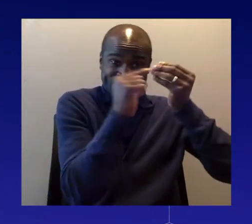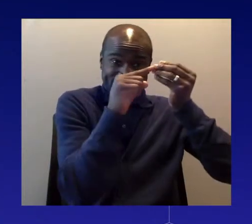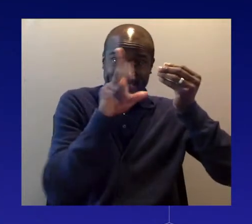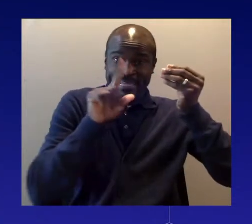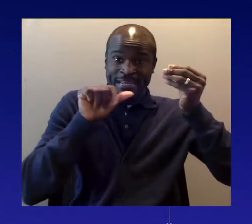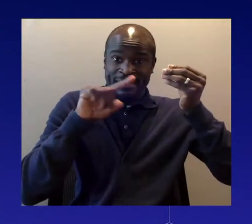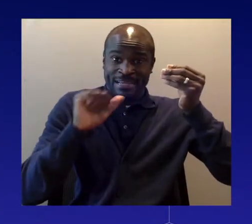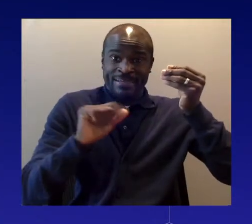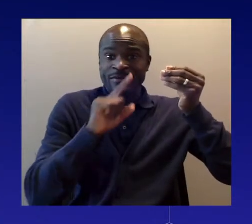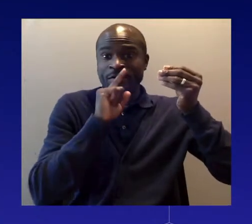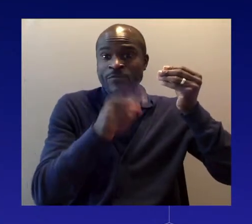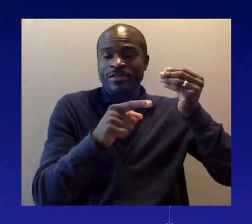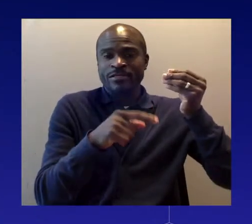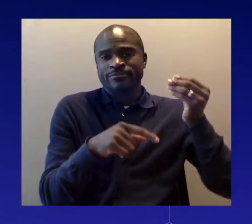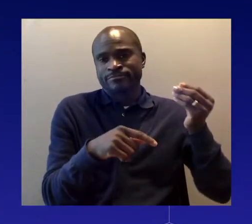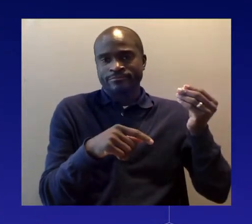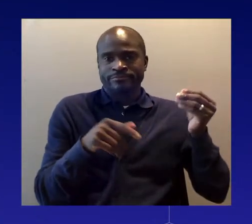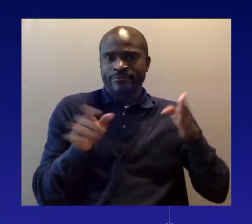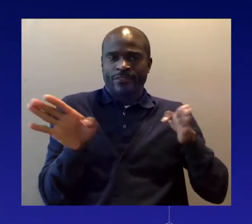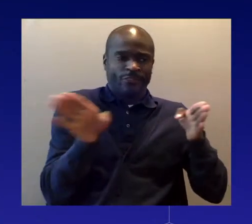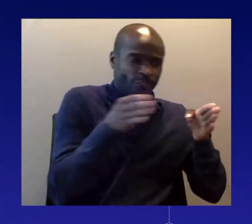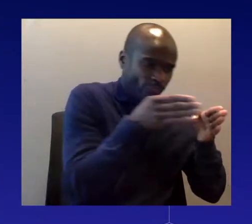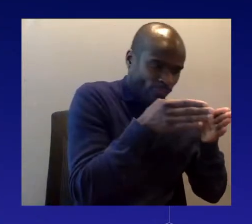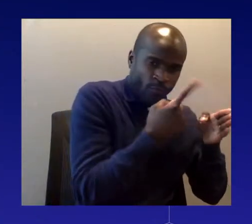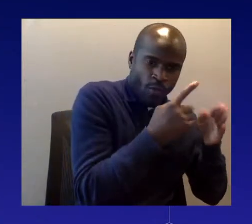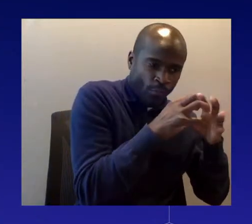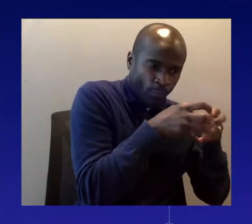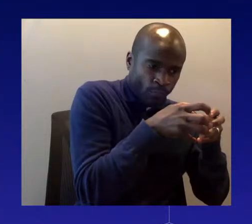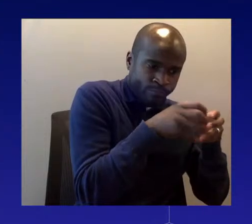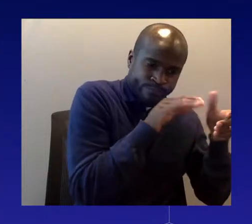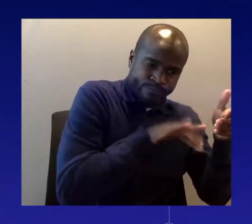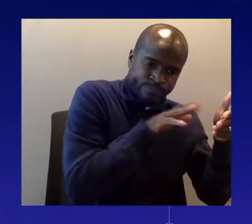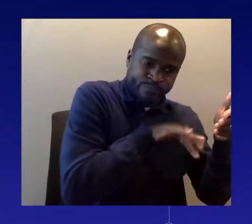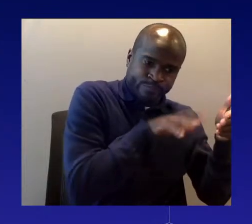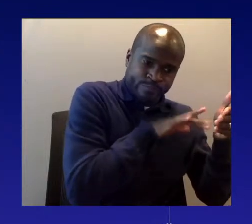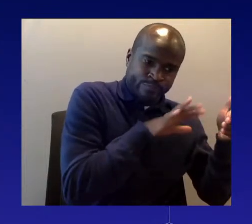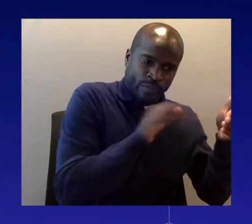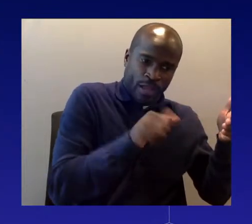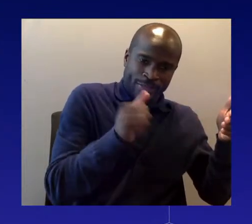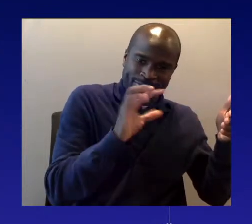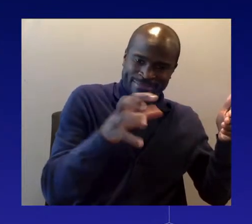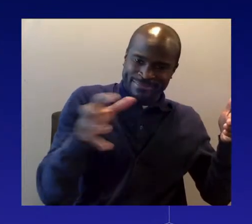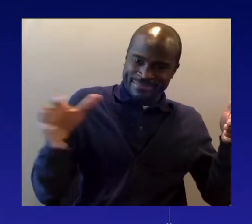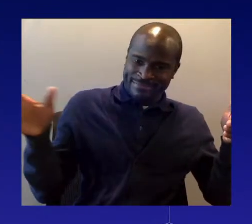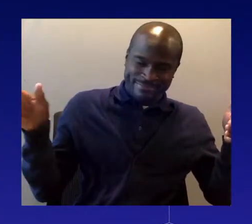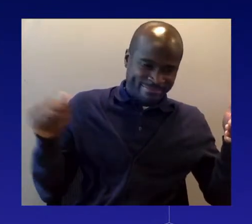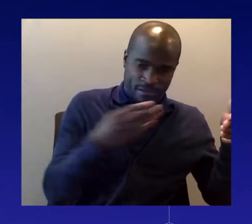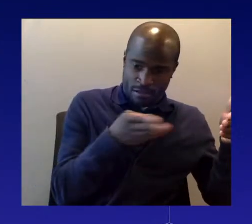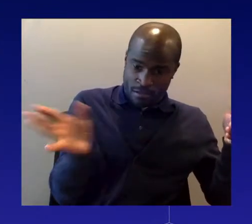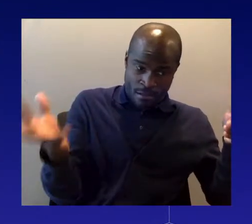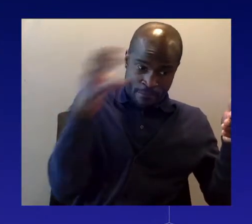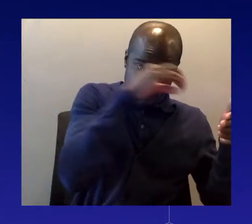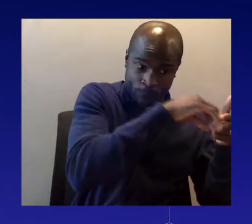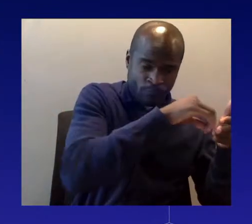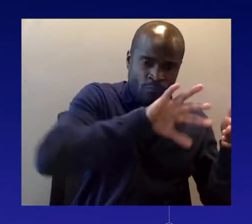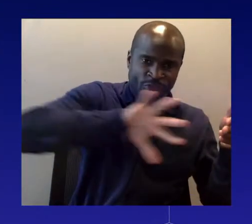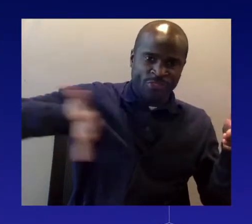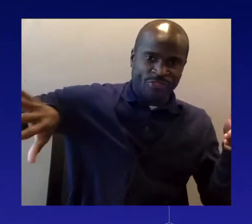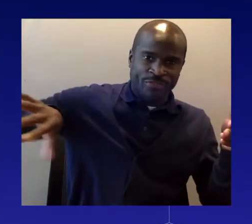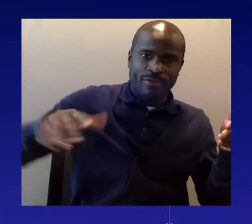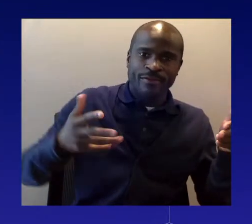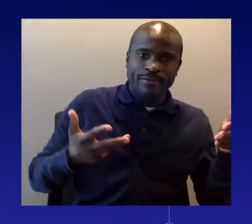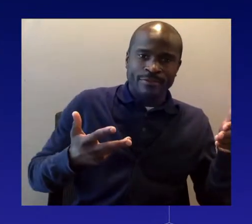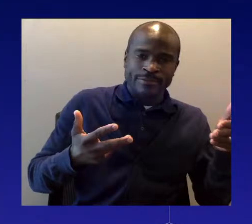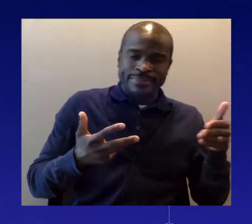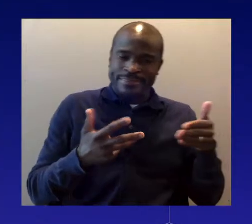the structural discrimination. And so, the ideal path forward for the next 5-10 years would be a path forward